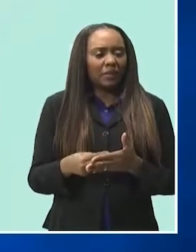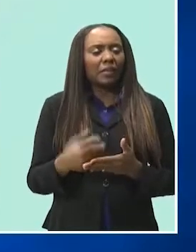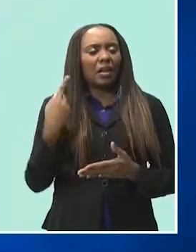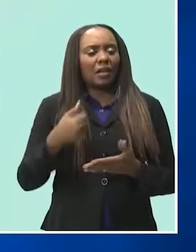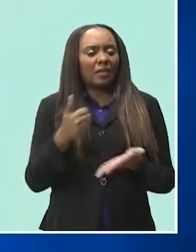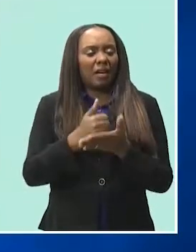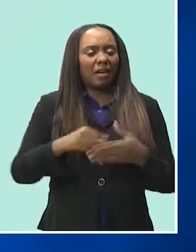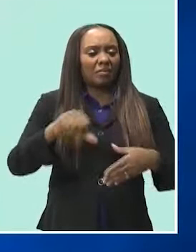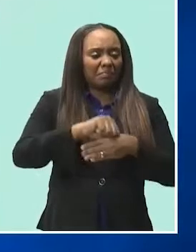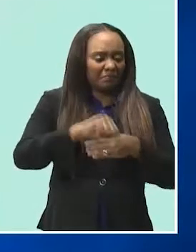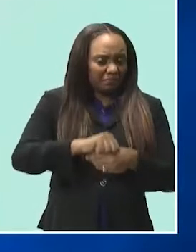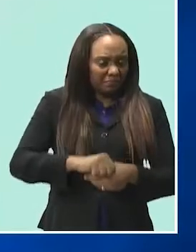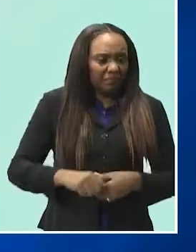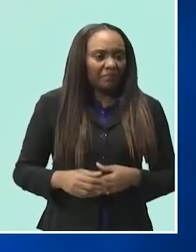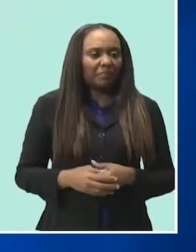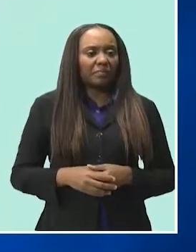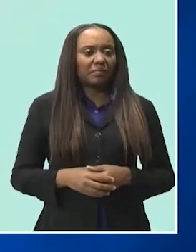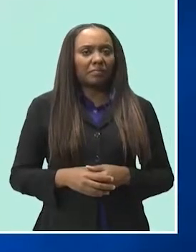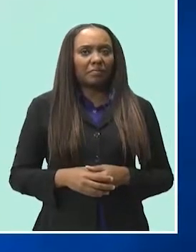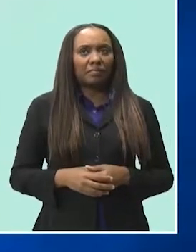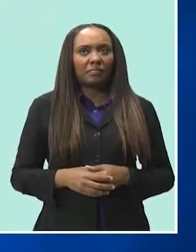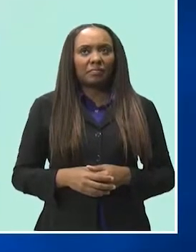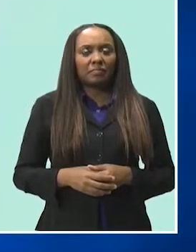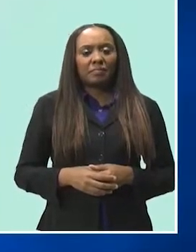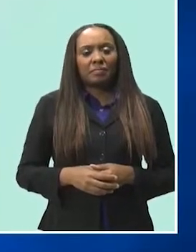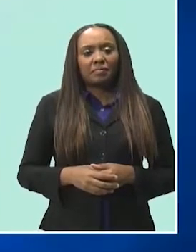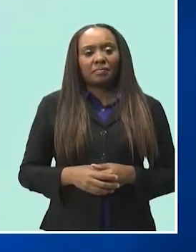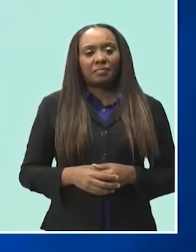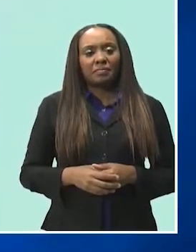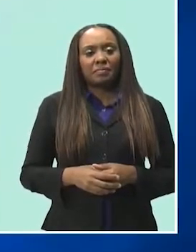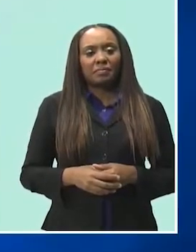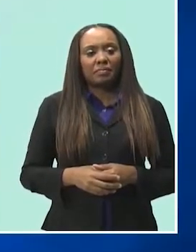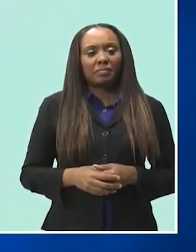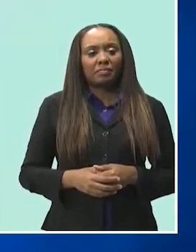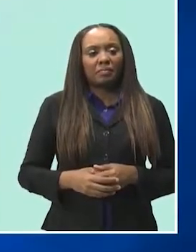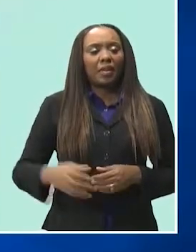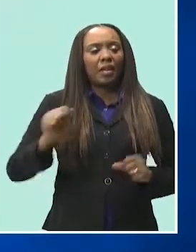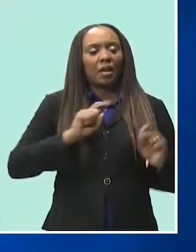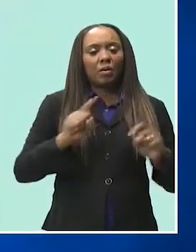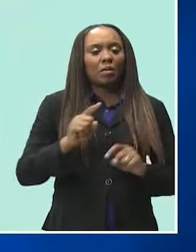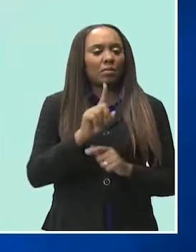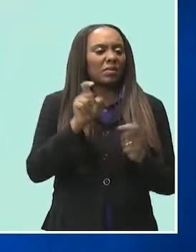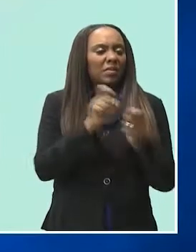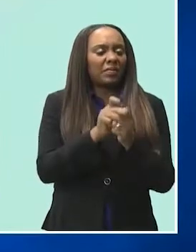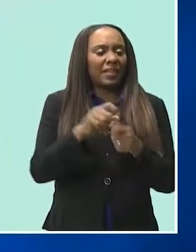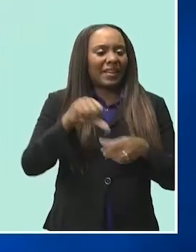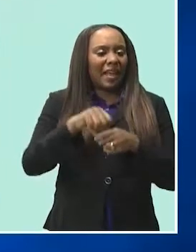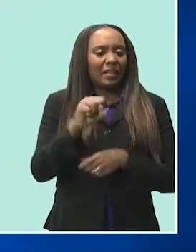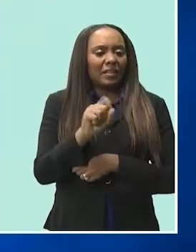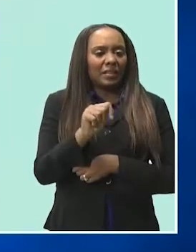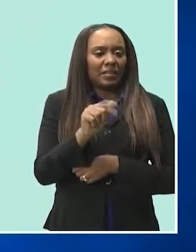the vouchers will be given. In the forms of where they'll be able to fuel up at various gas stations in the form